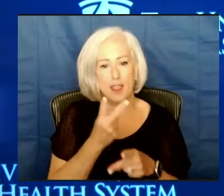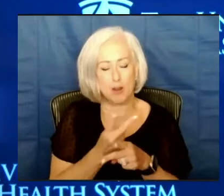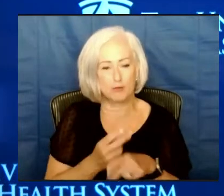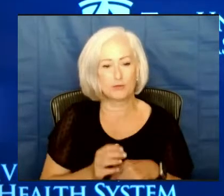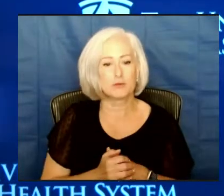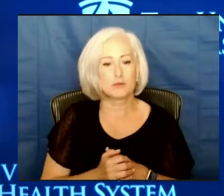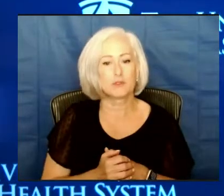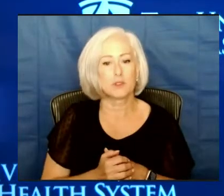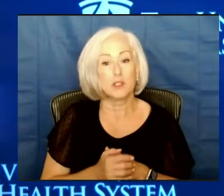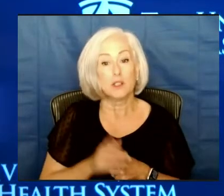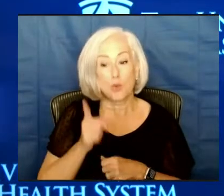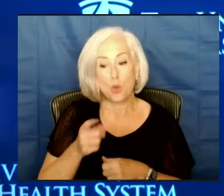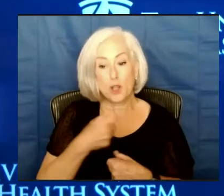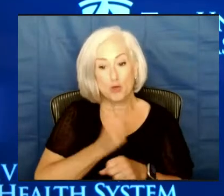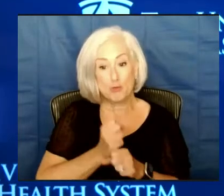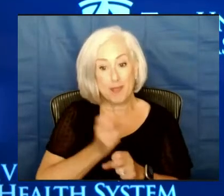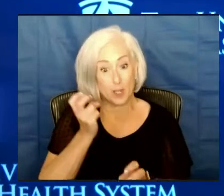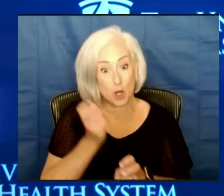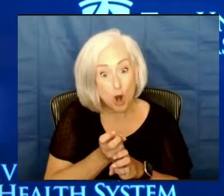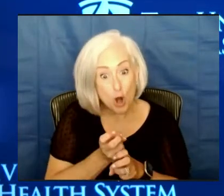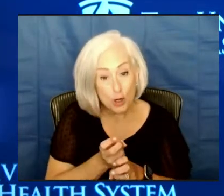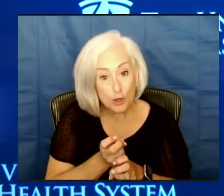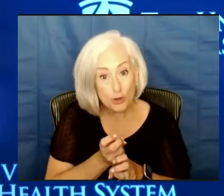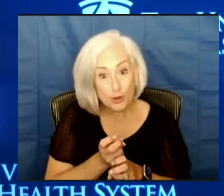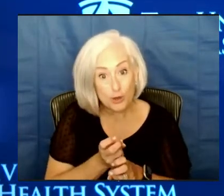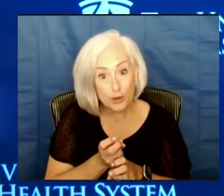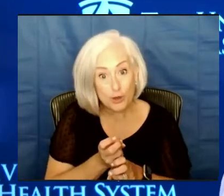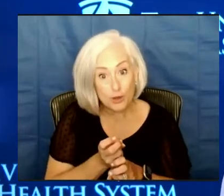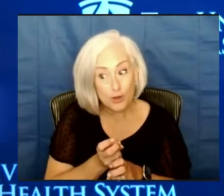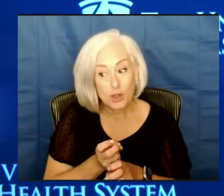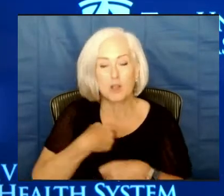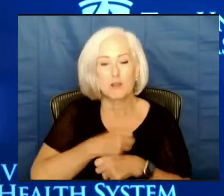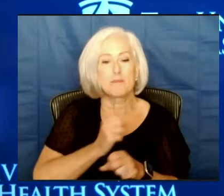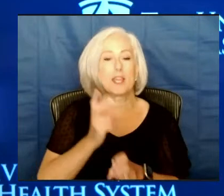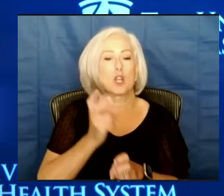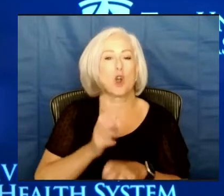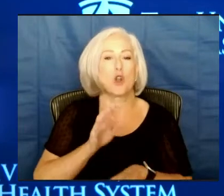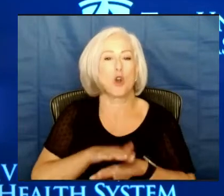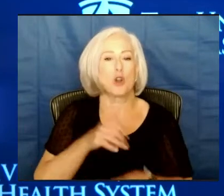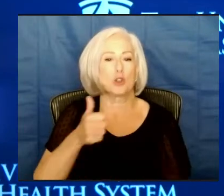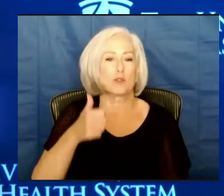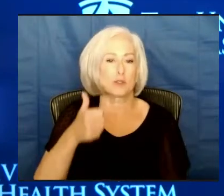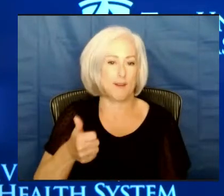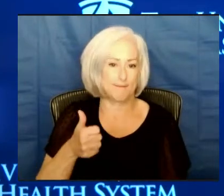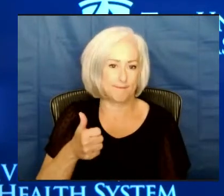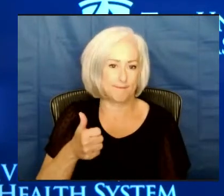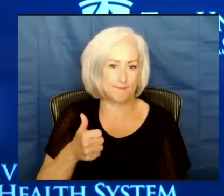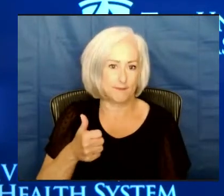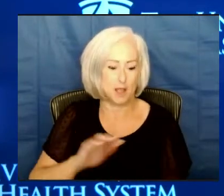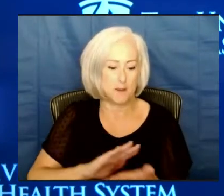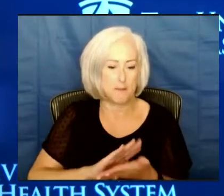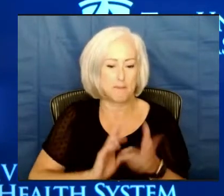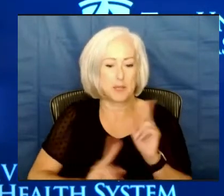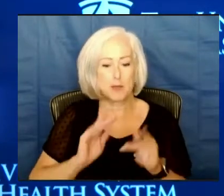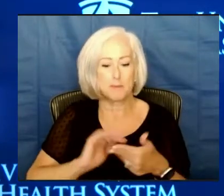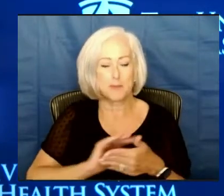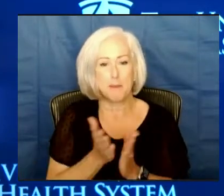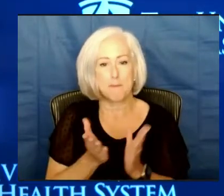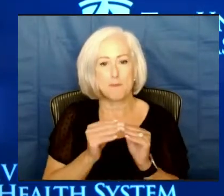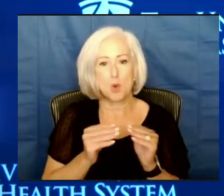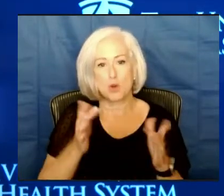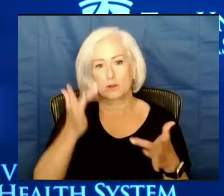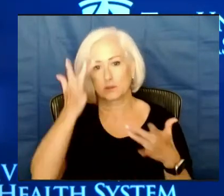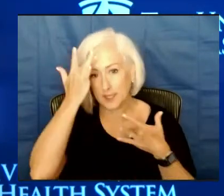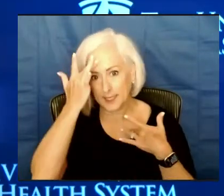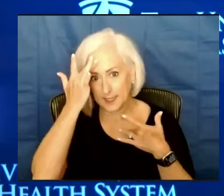it hard, the sad part is we actually make it harder on ourselves, because all we do is have people get sicker. I mean, if you look at just Medicaid expansion,